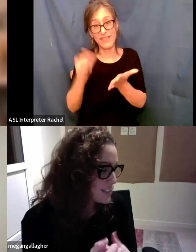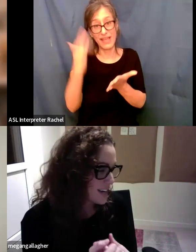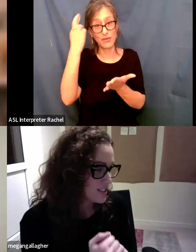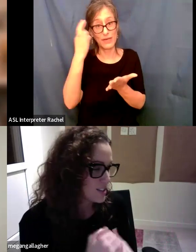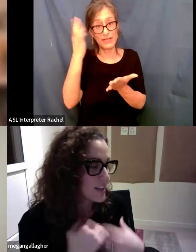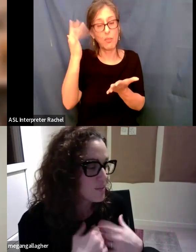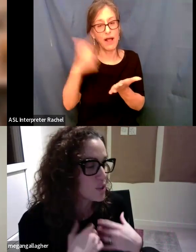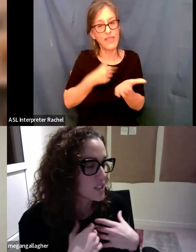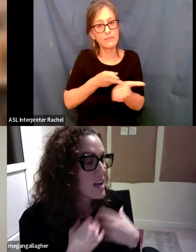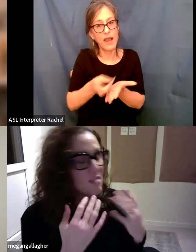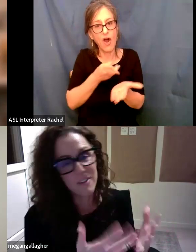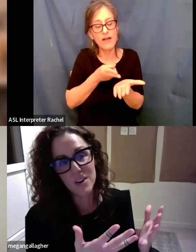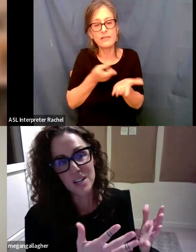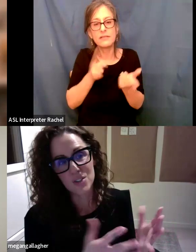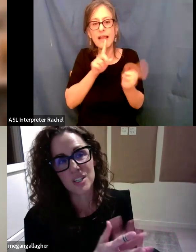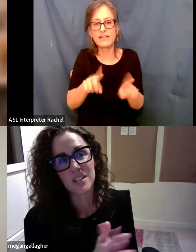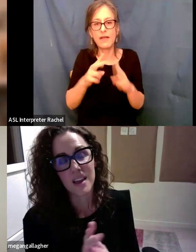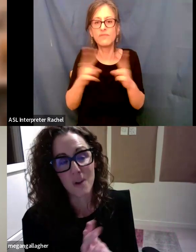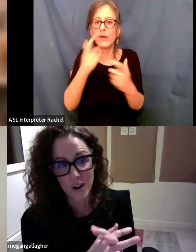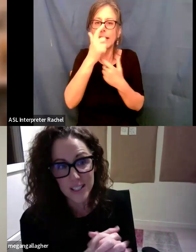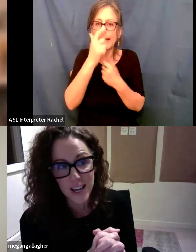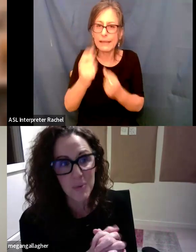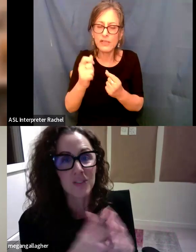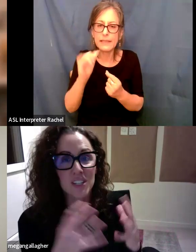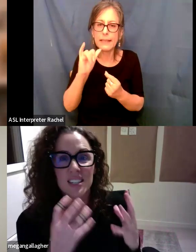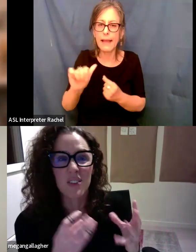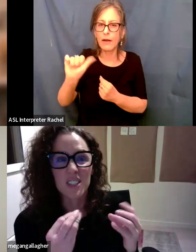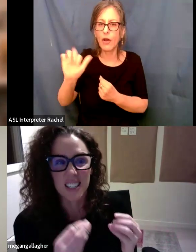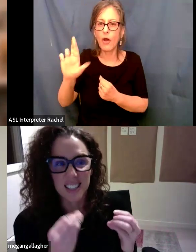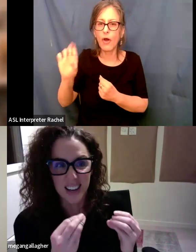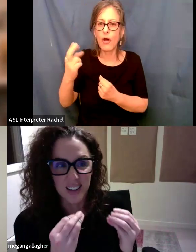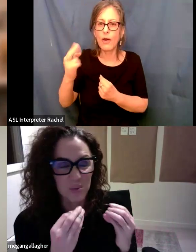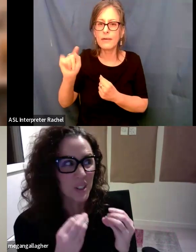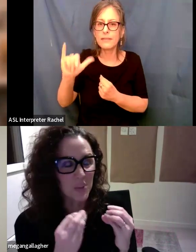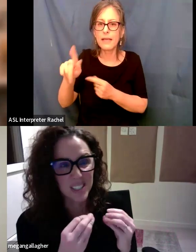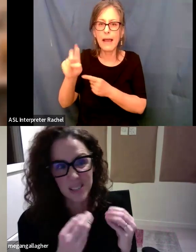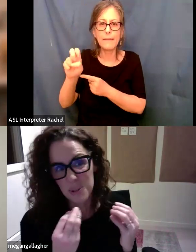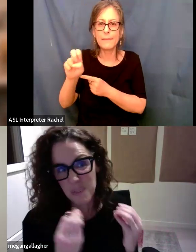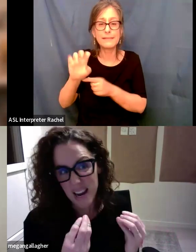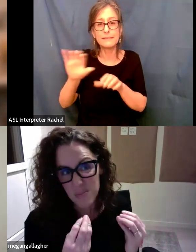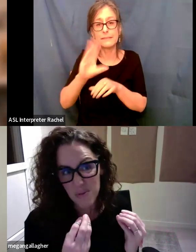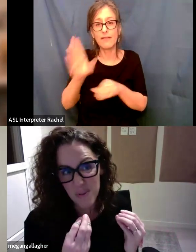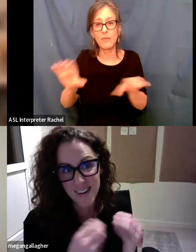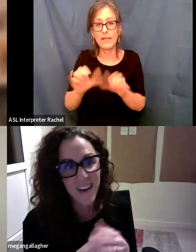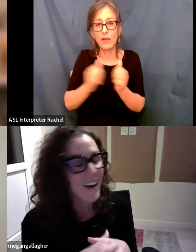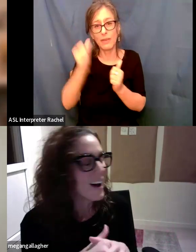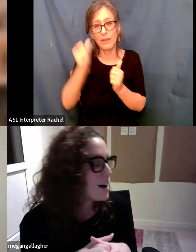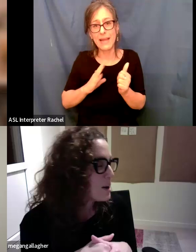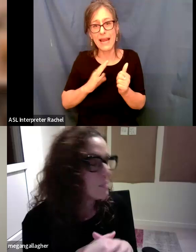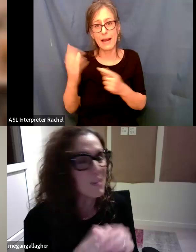my honest answer is I'm just very interested in that archetype. I've just never seen it done really richly with a man